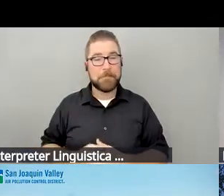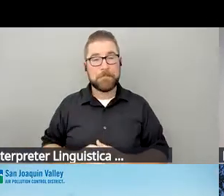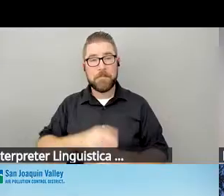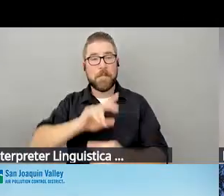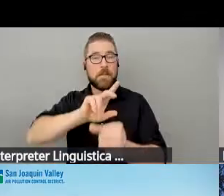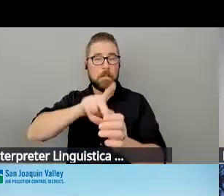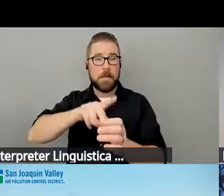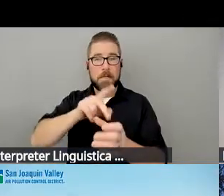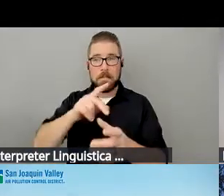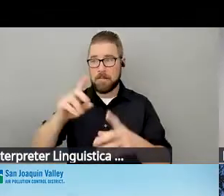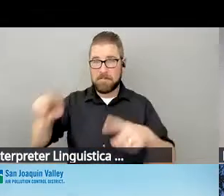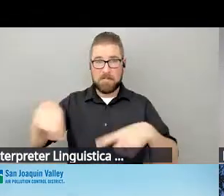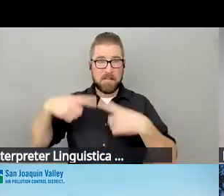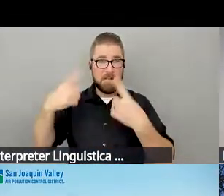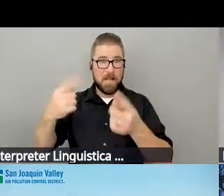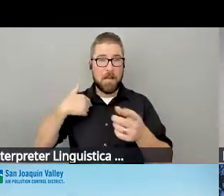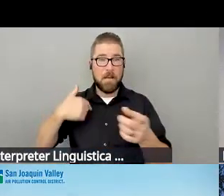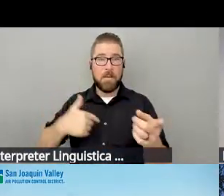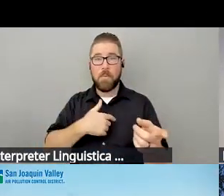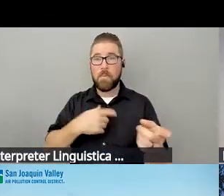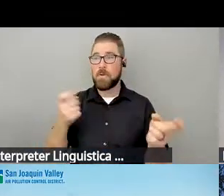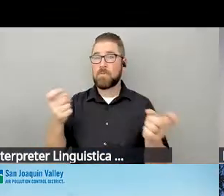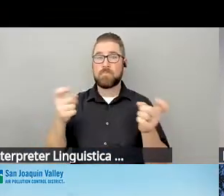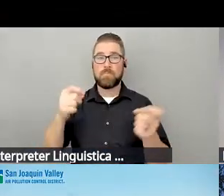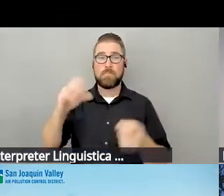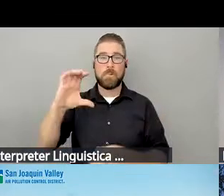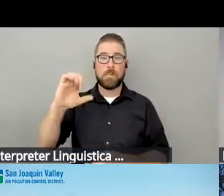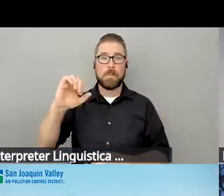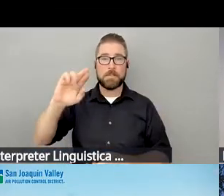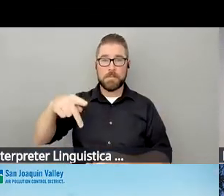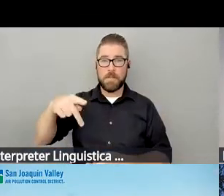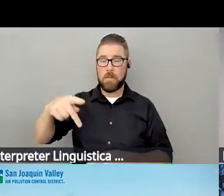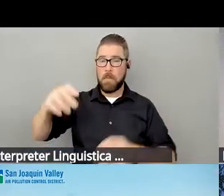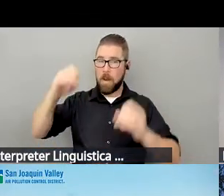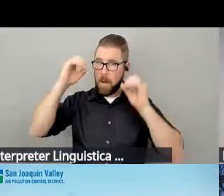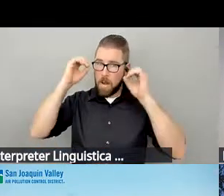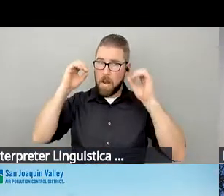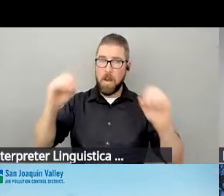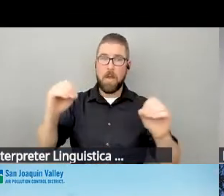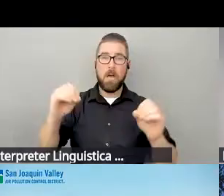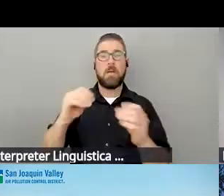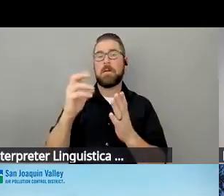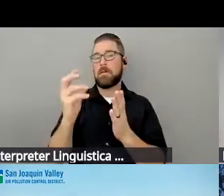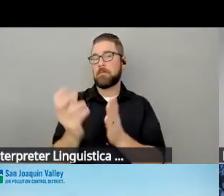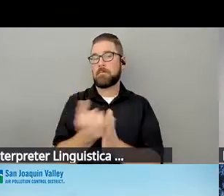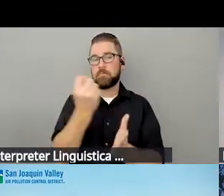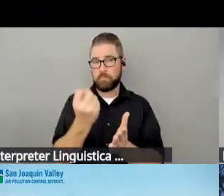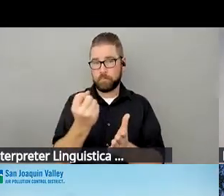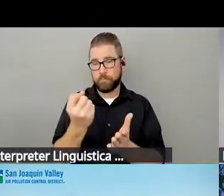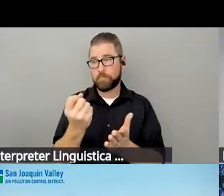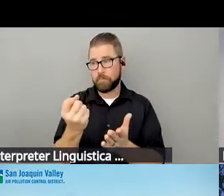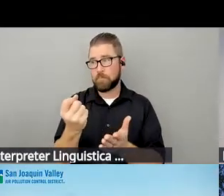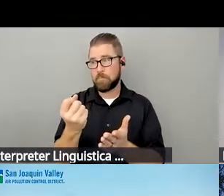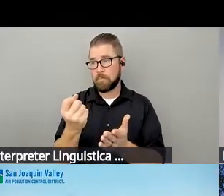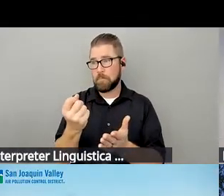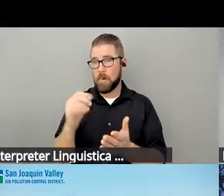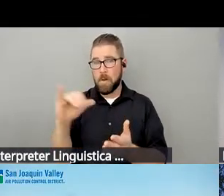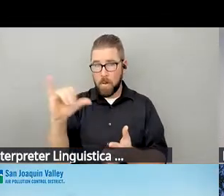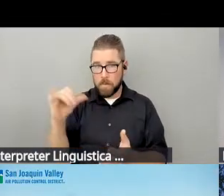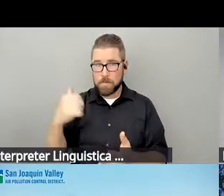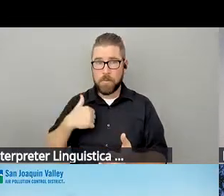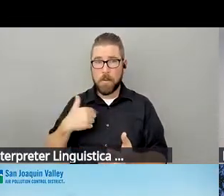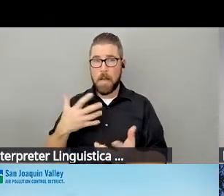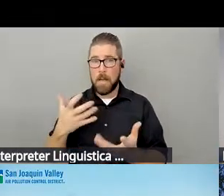we haven't had anyone take advantage of the measure. And I will just say, just to maybe put folks' mind at ease, there will still, after